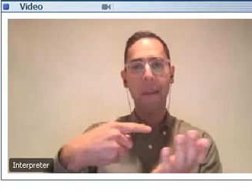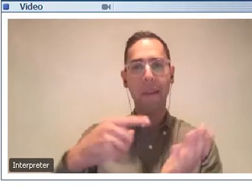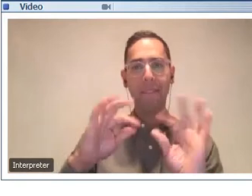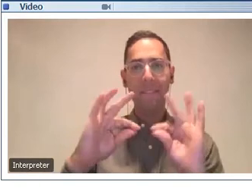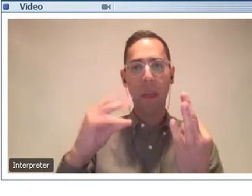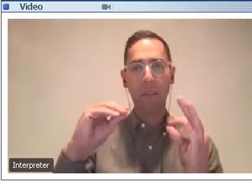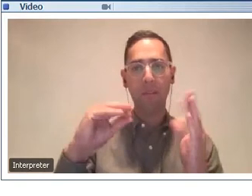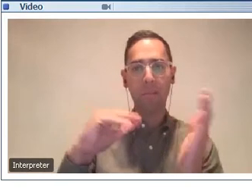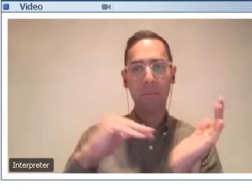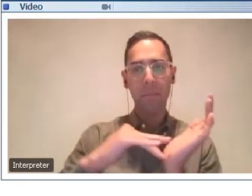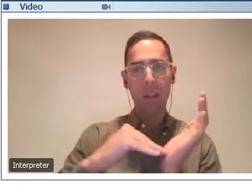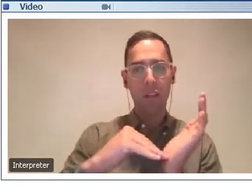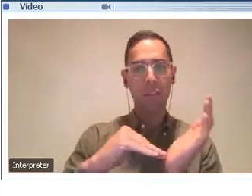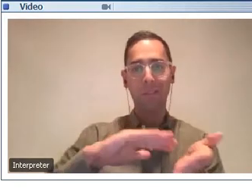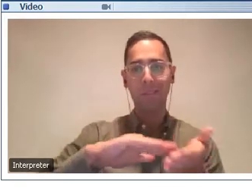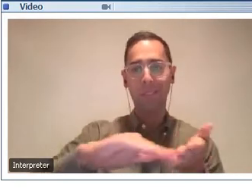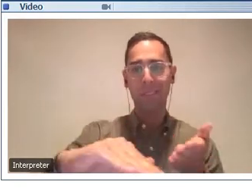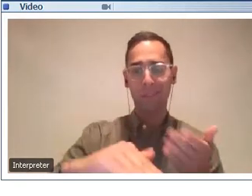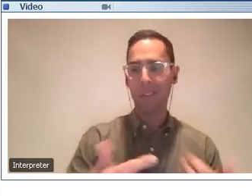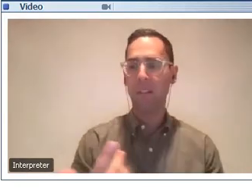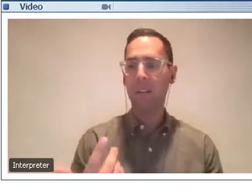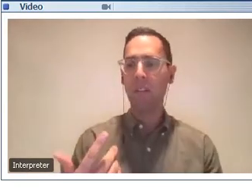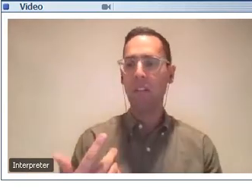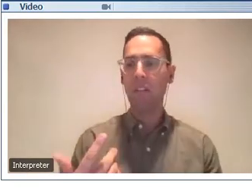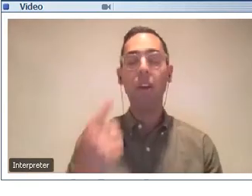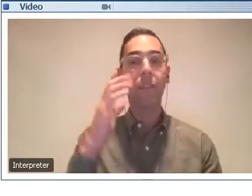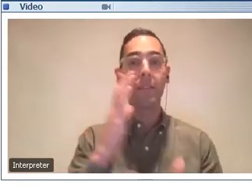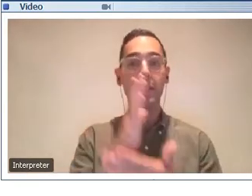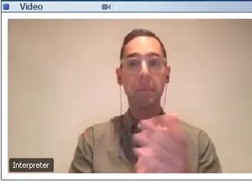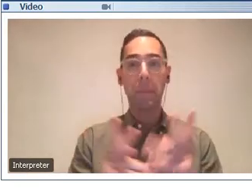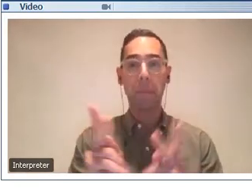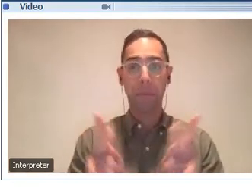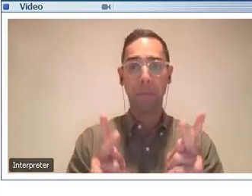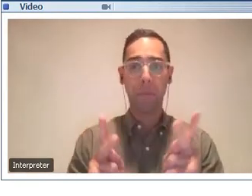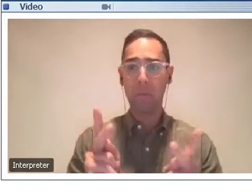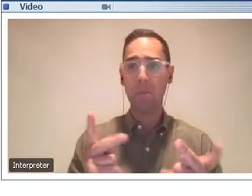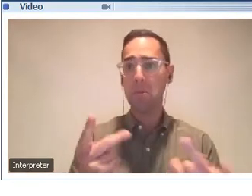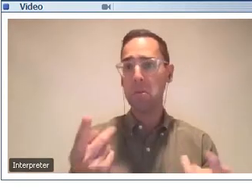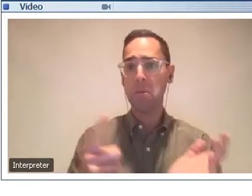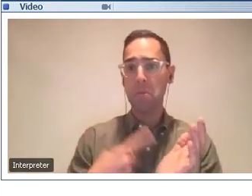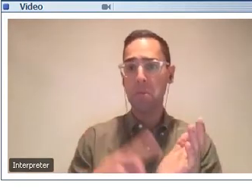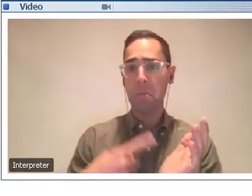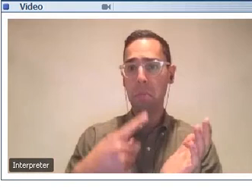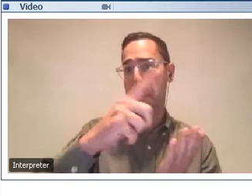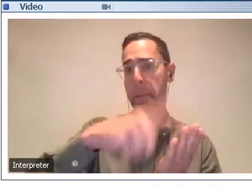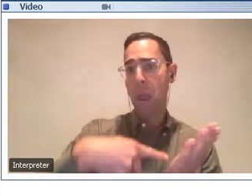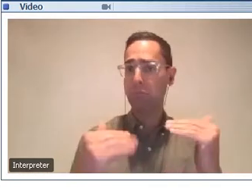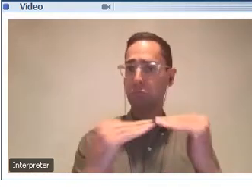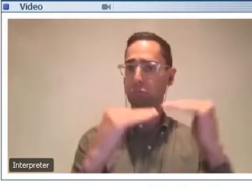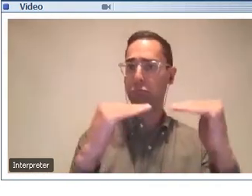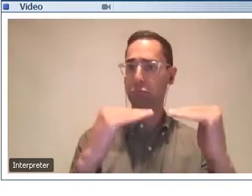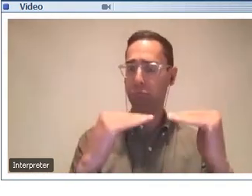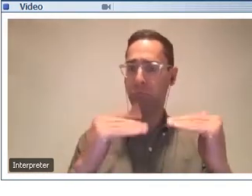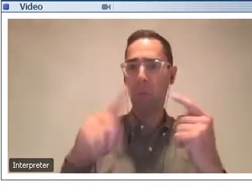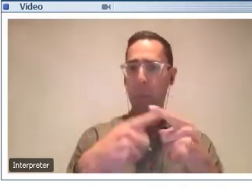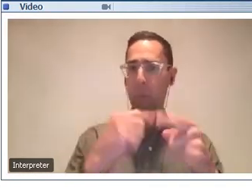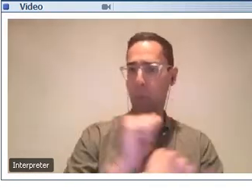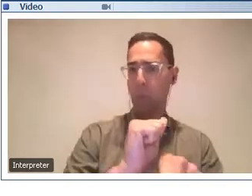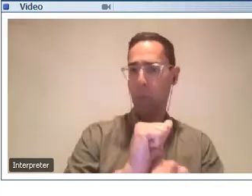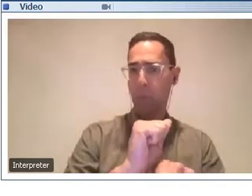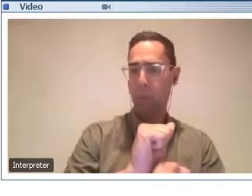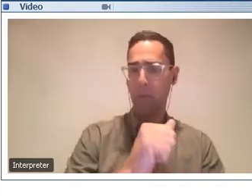workers and in some cases it can be at your regular pay rate, in many cases what we're talking about is leave where you